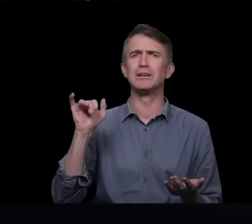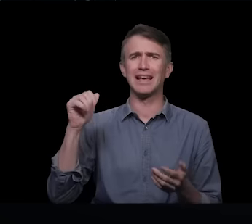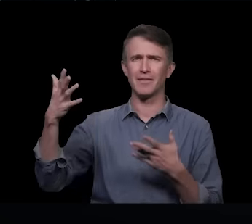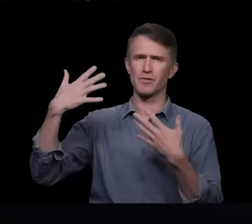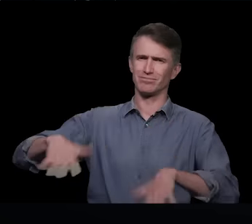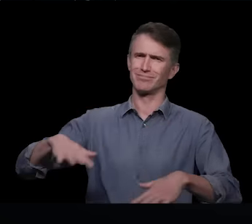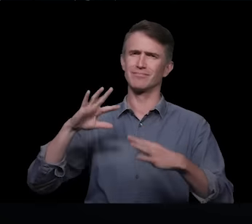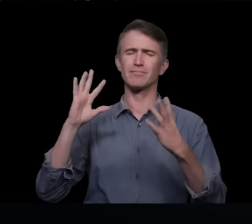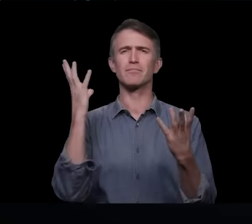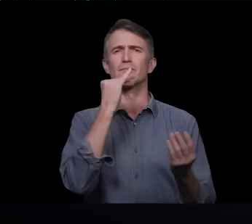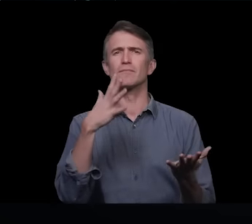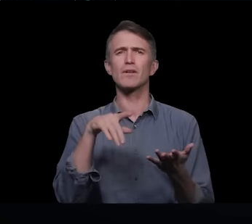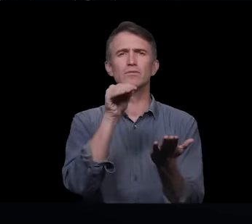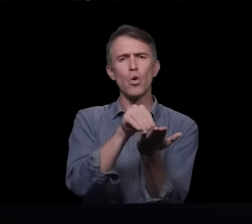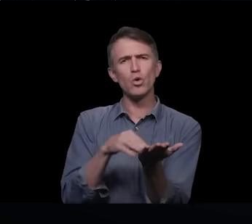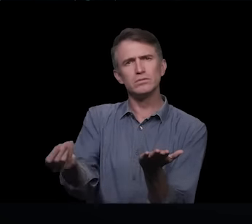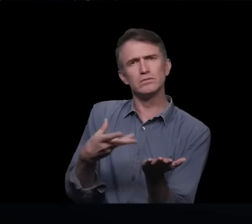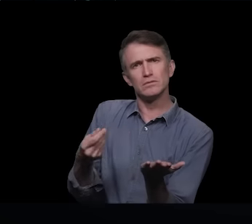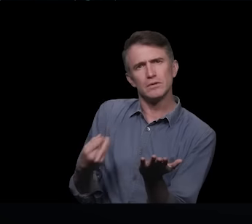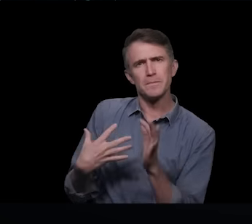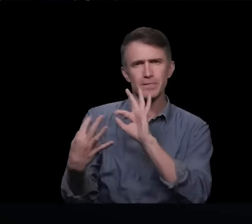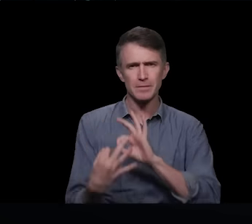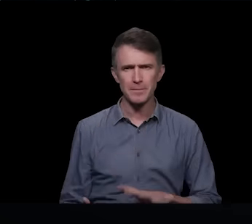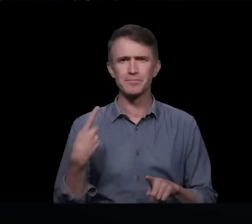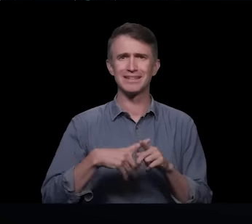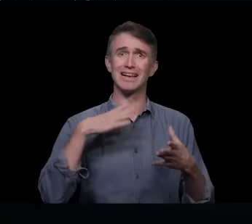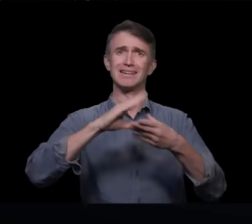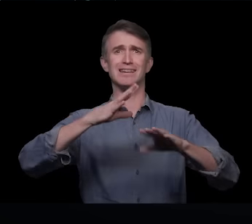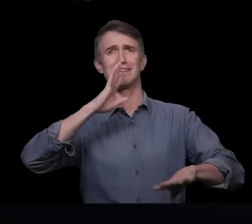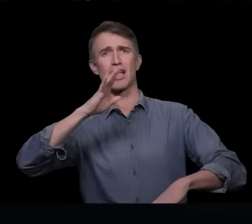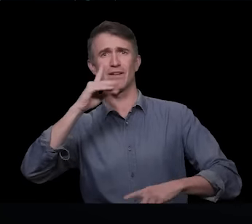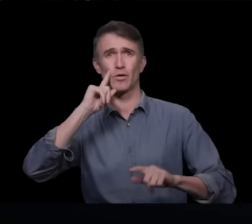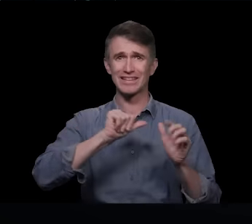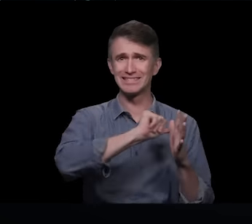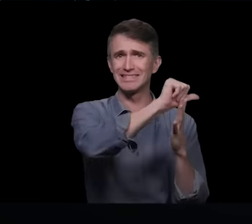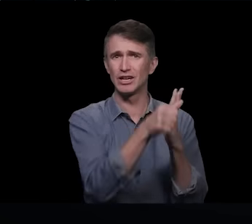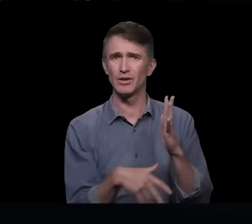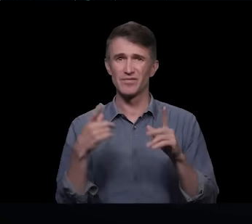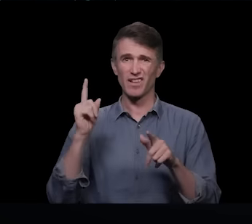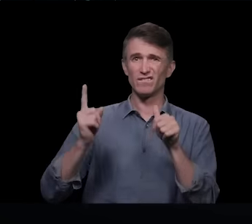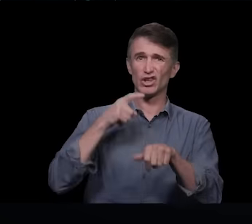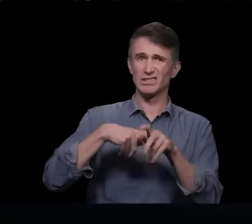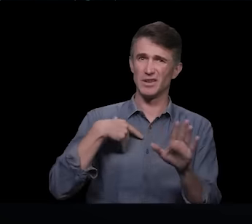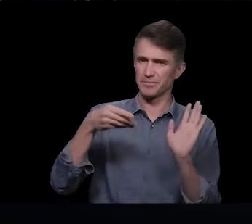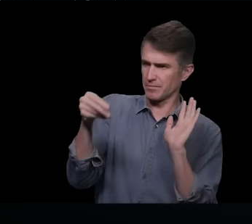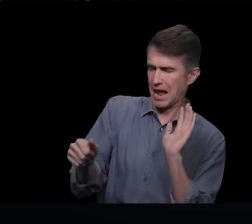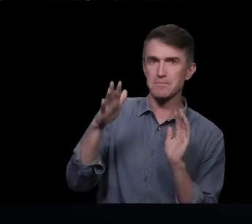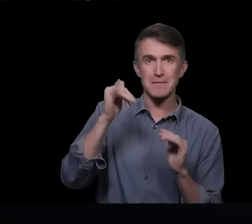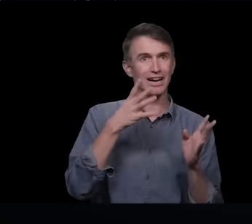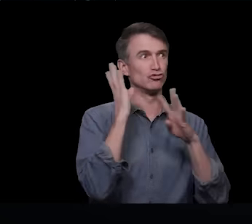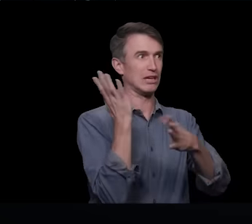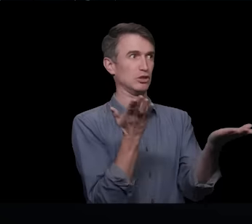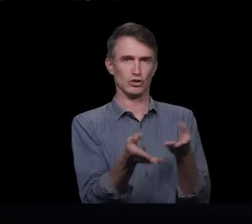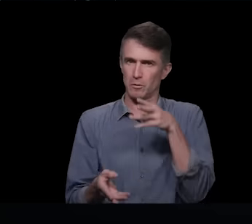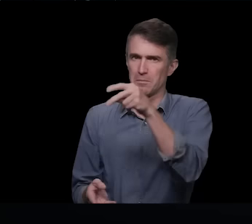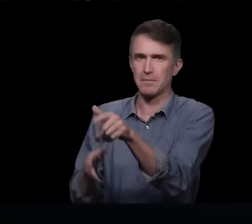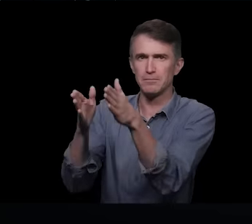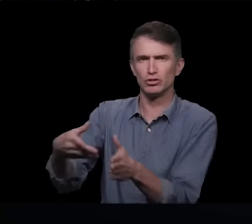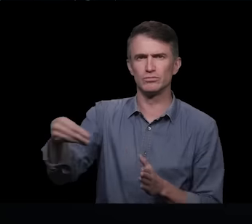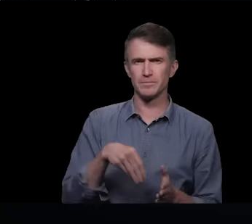Aria Mia Liberti gave us sterling script notes and also narrated our audio introduction for the series, the first ever commissioned by a streaming